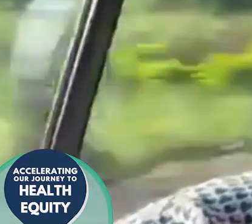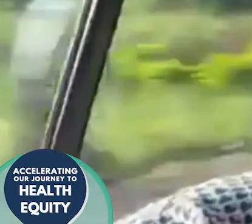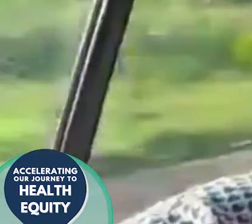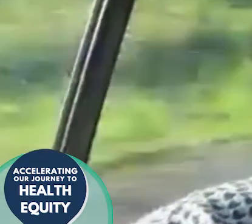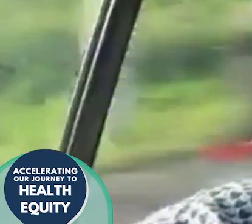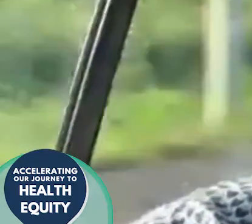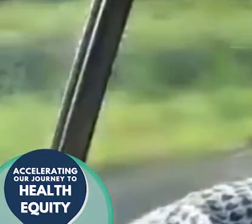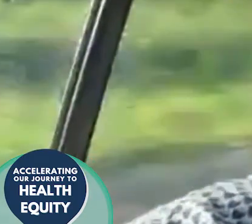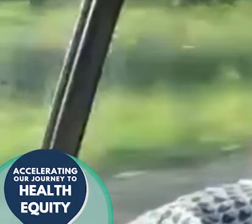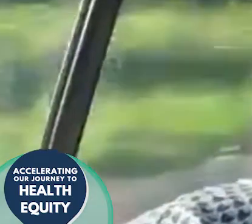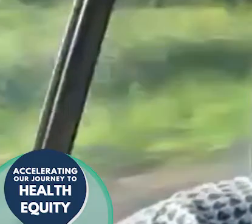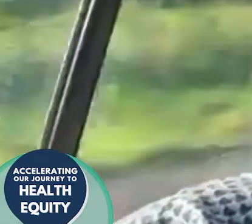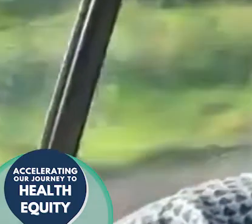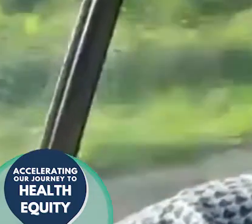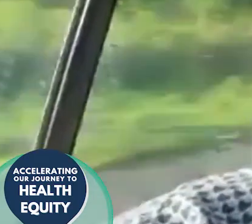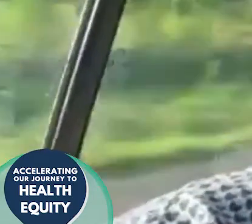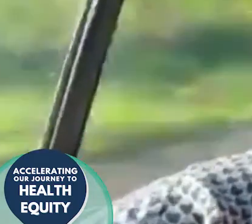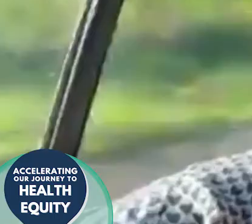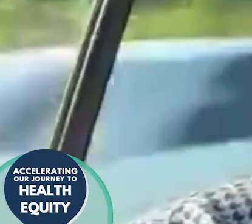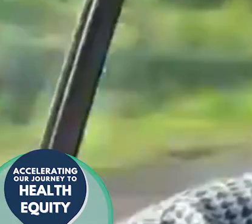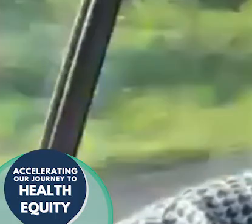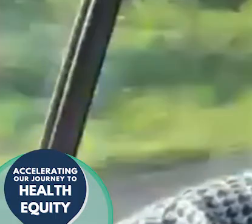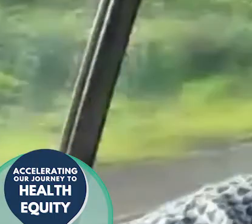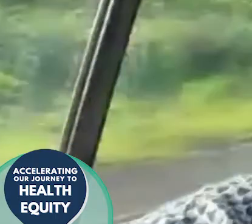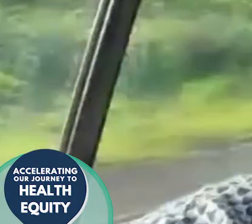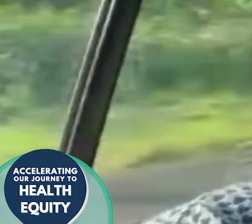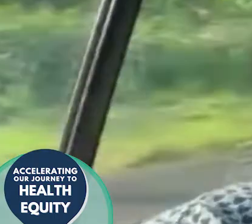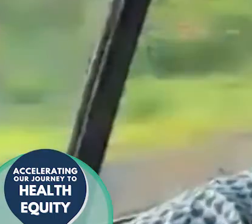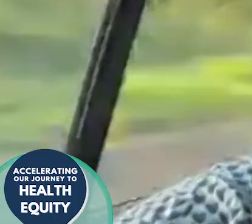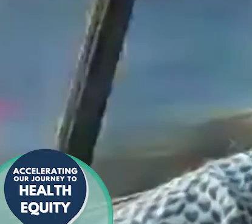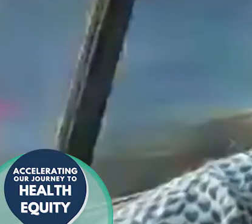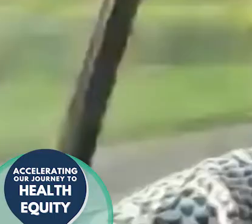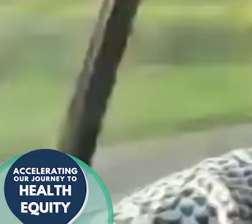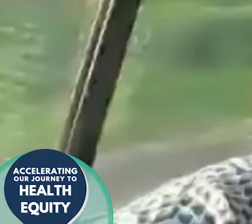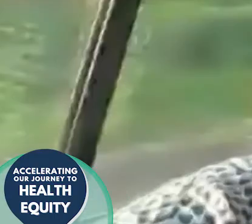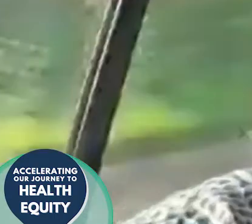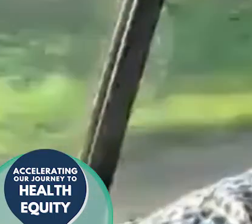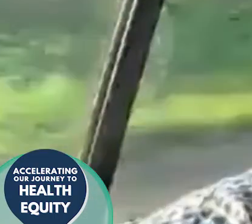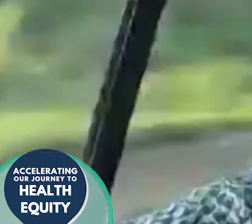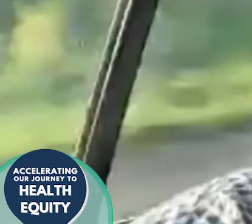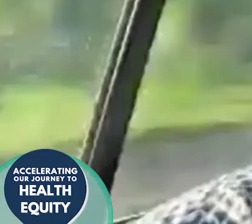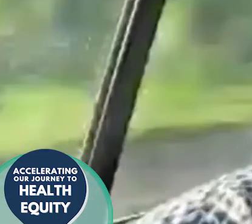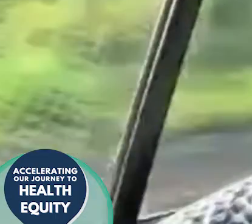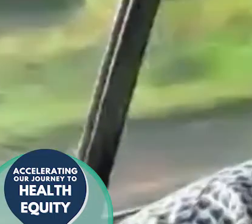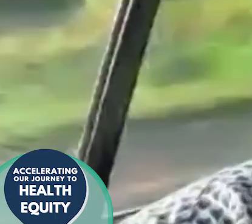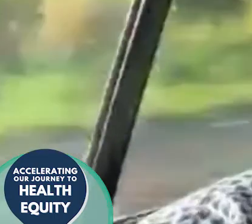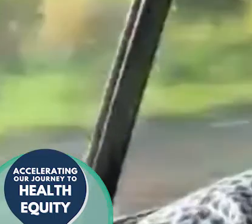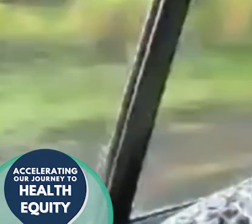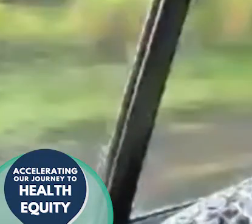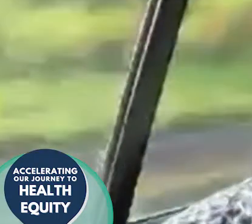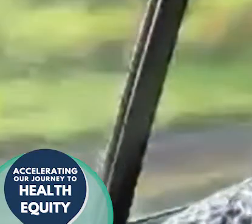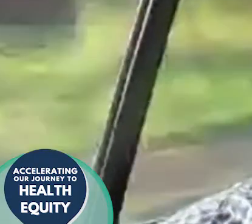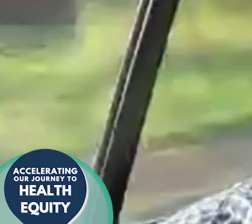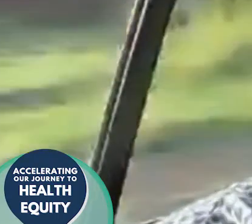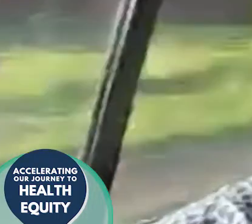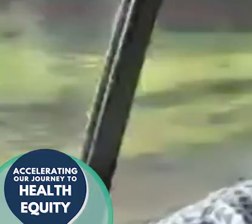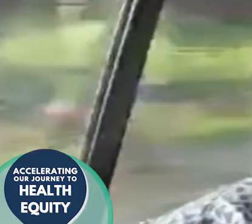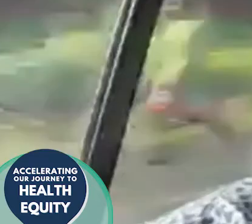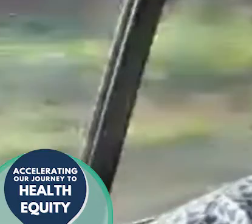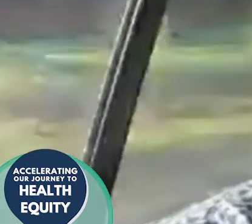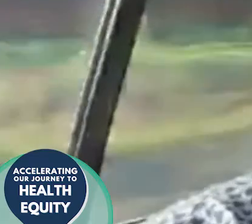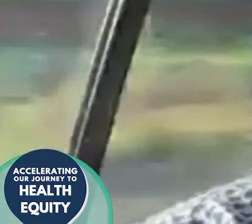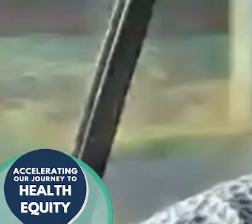the production standpoint, I think that I'll hand things over to Bella, but I did want to let you all know that we're here. We